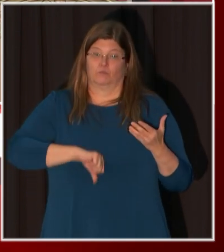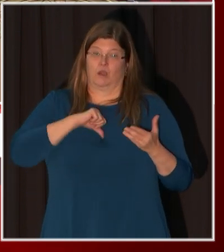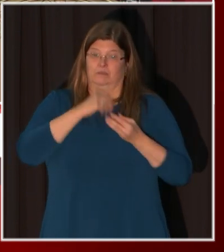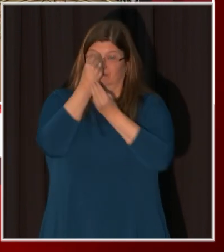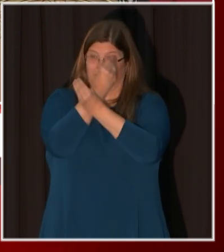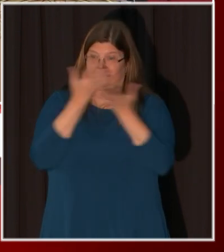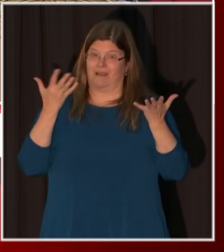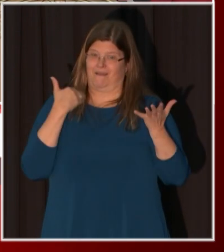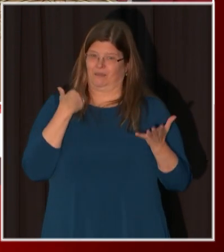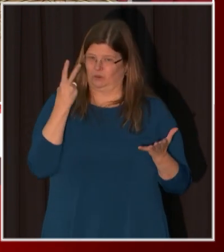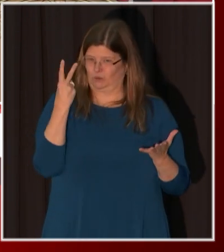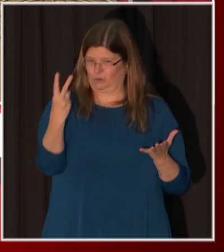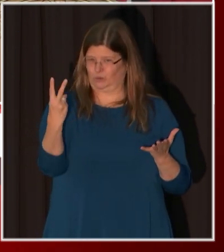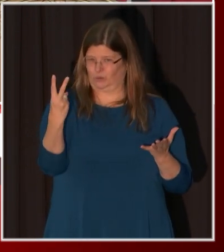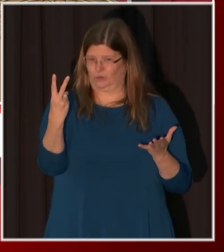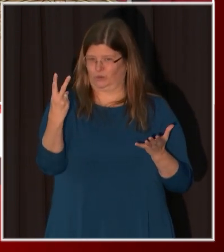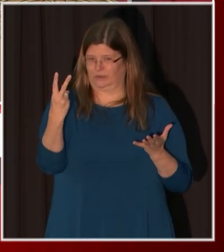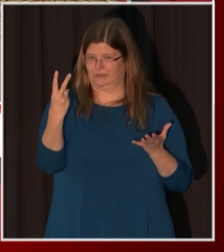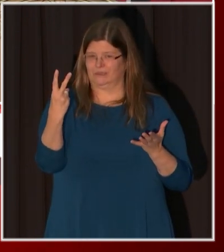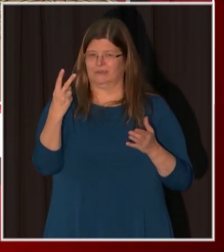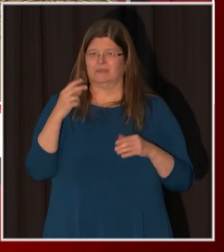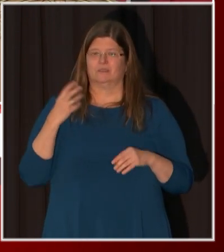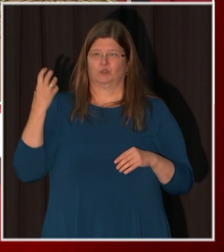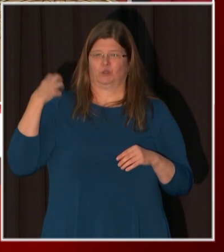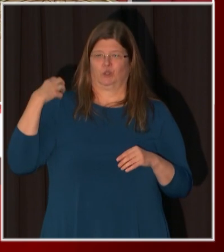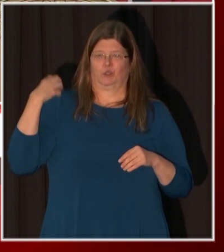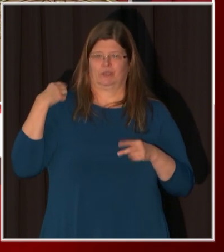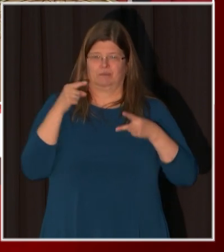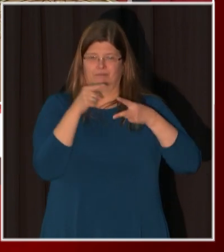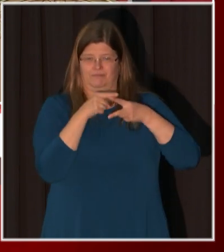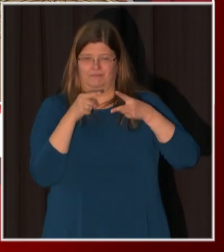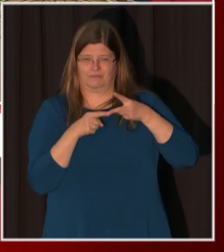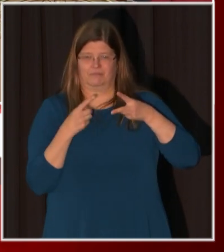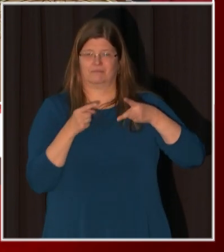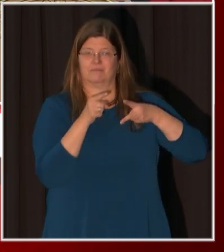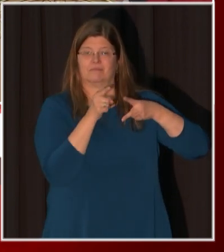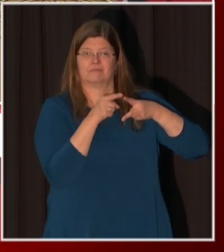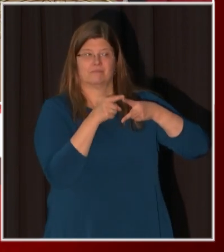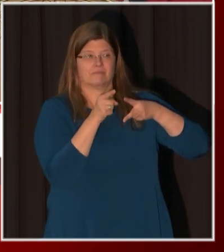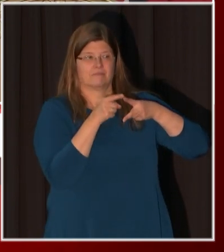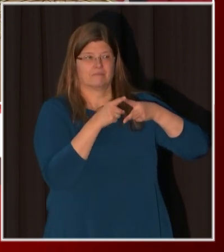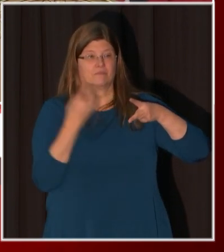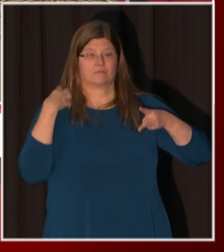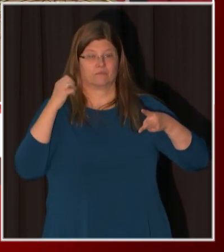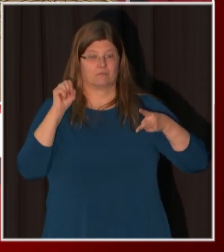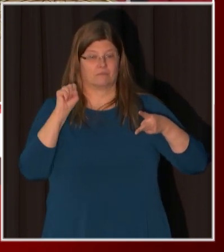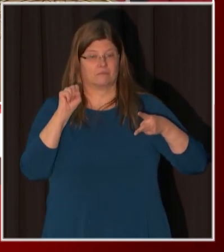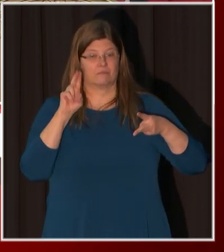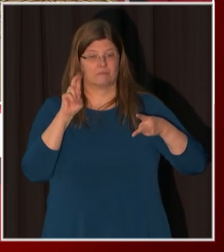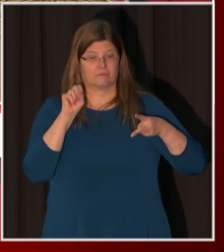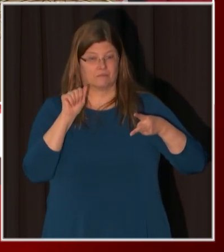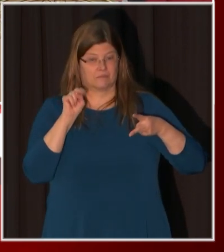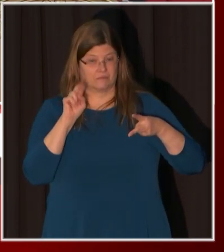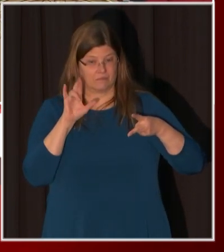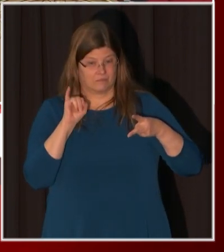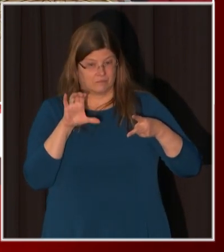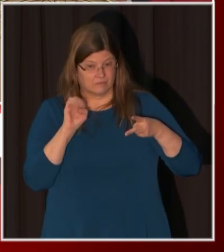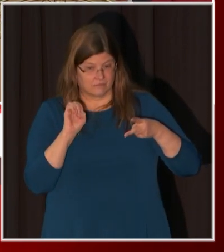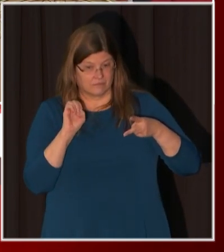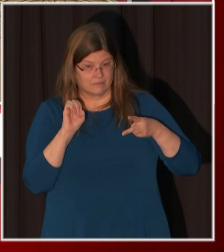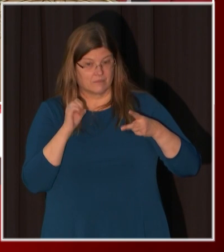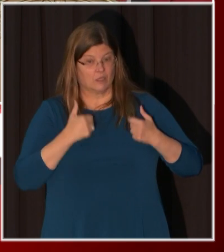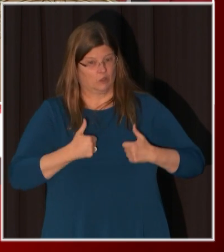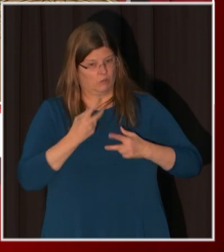that this advisory group is being chaired by two outstanding Washingtonians who have